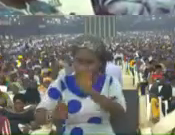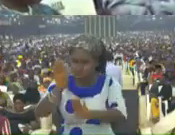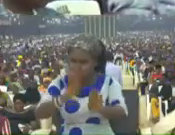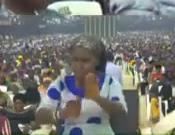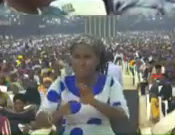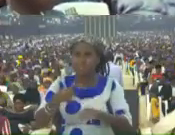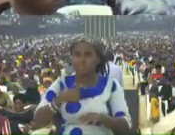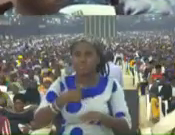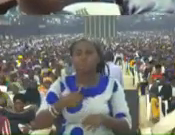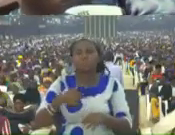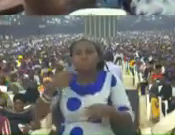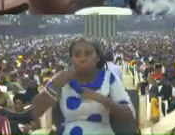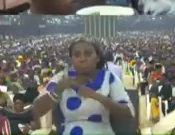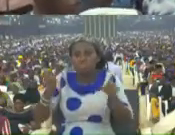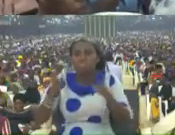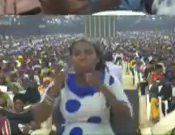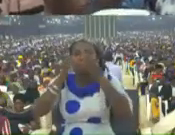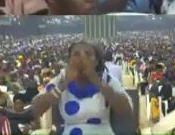But he kept quiet